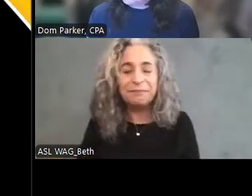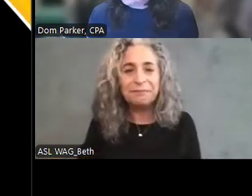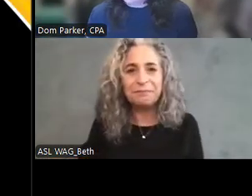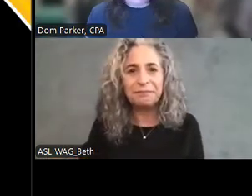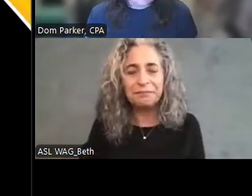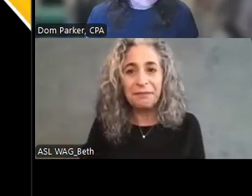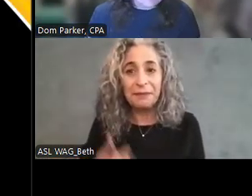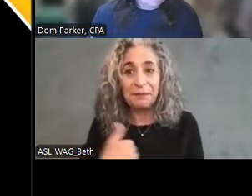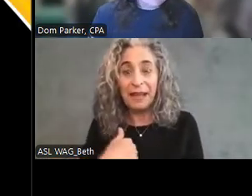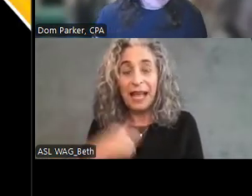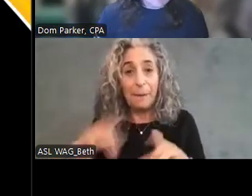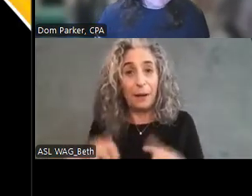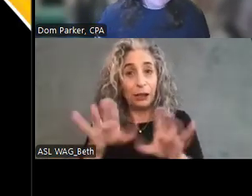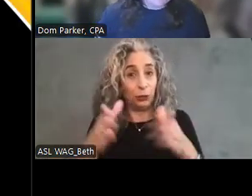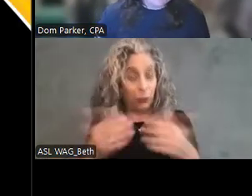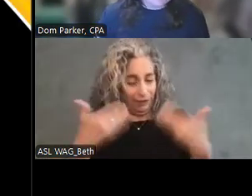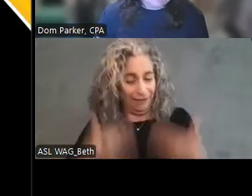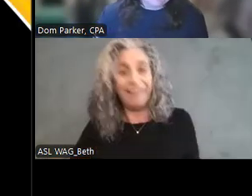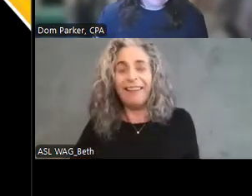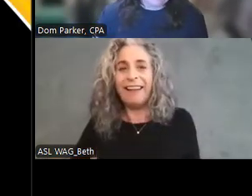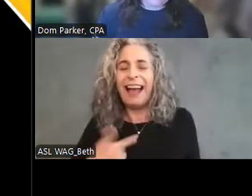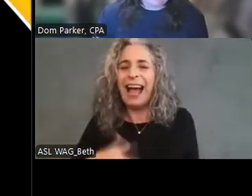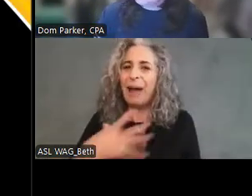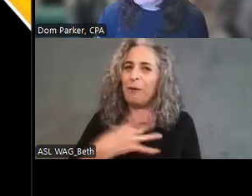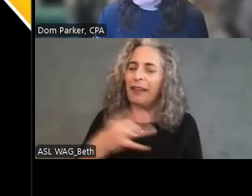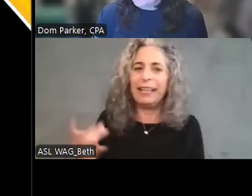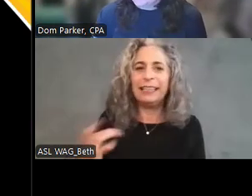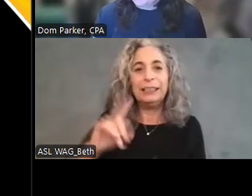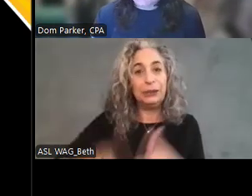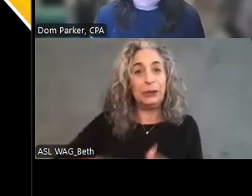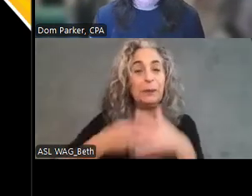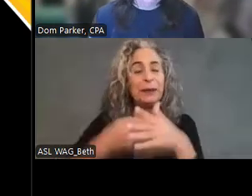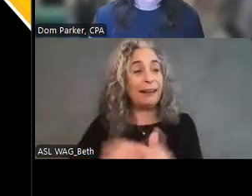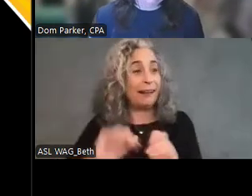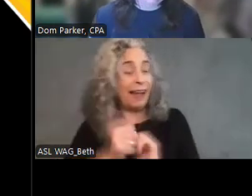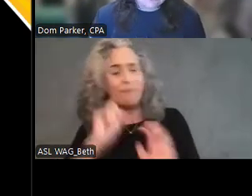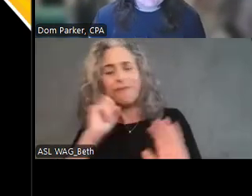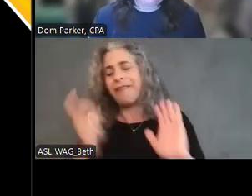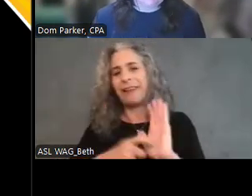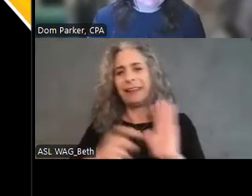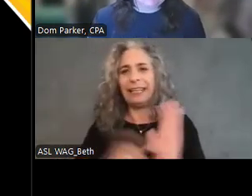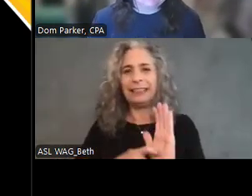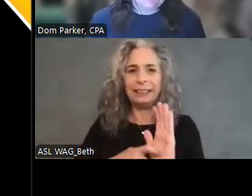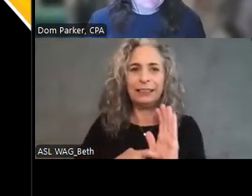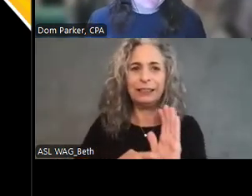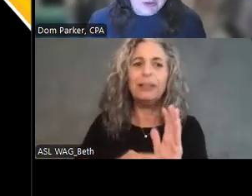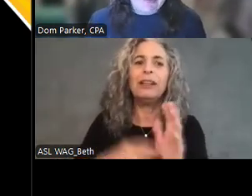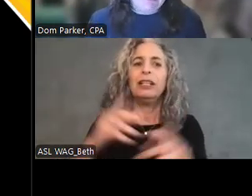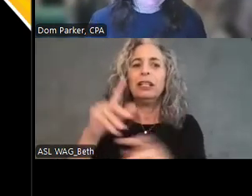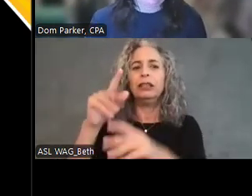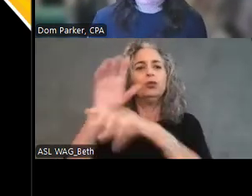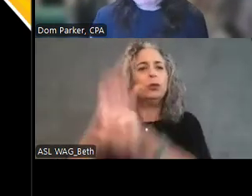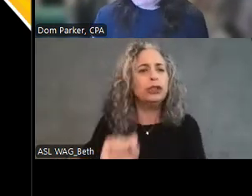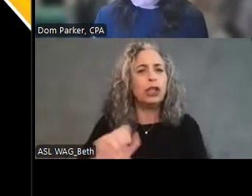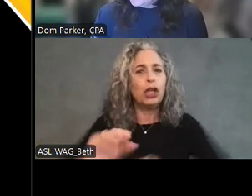As an Australian, I would like to begin by acknowledging the traditional custodians of the